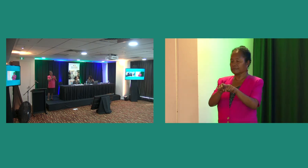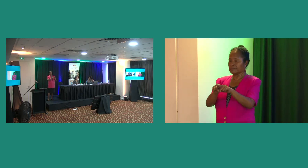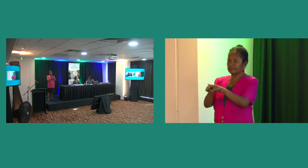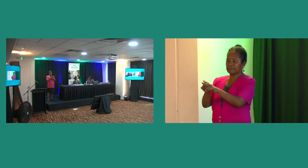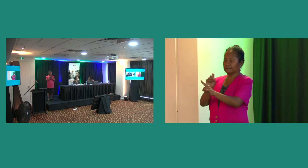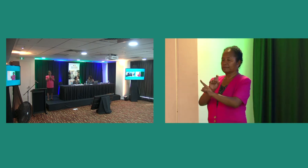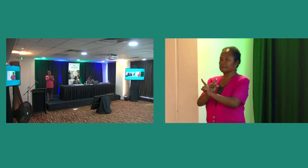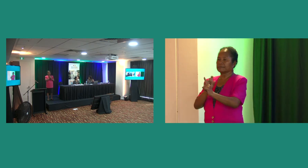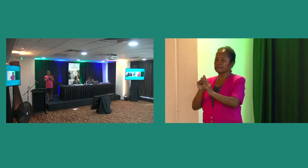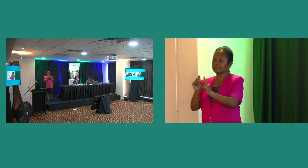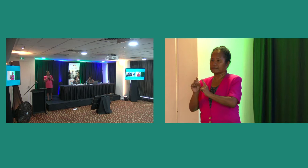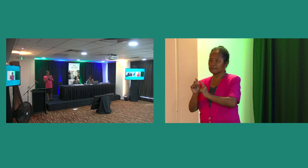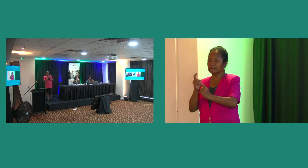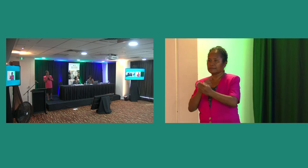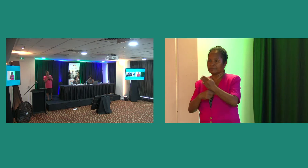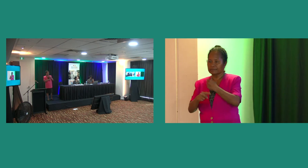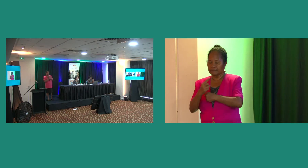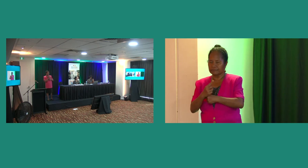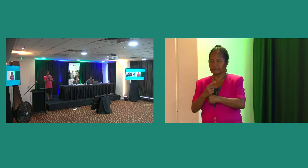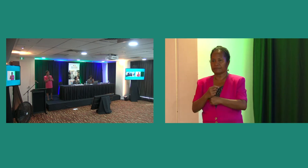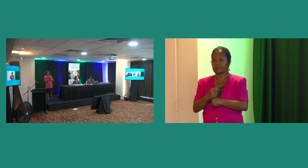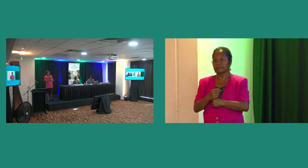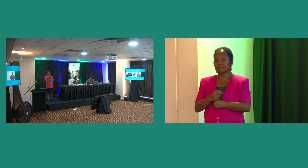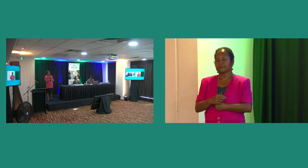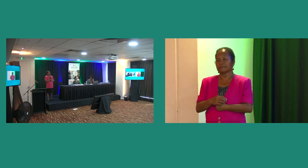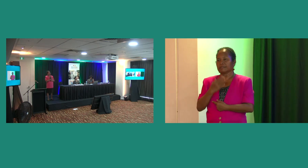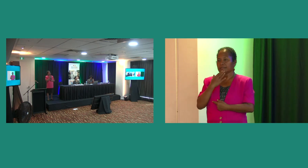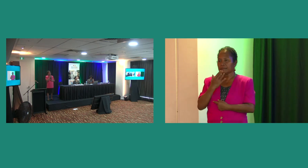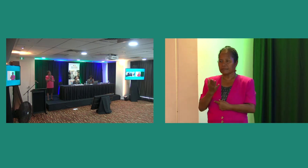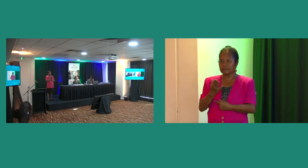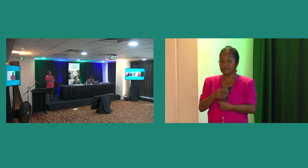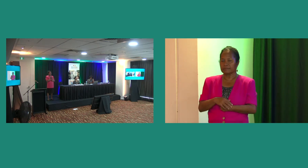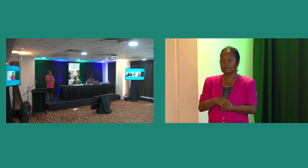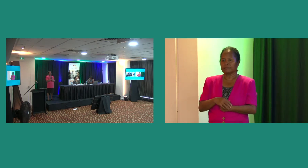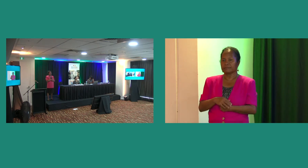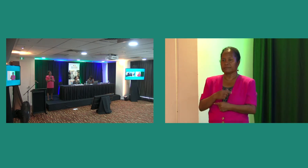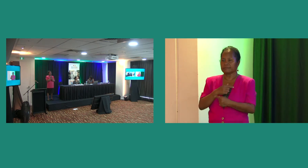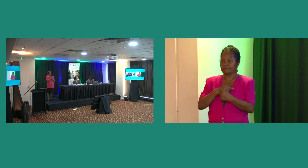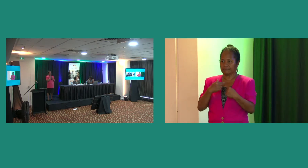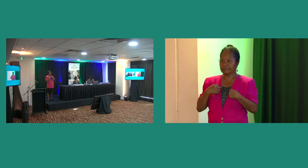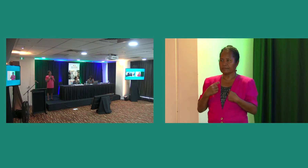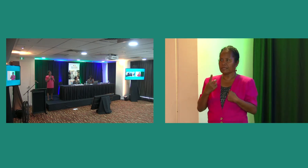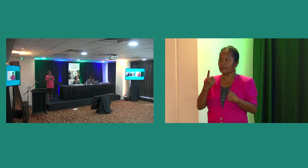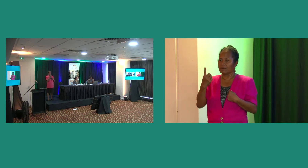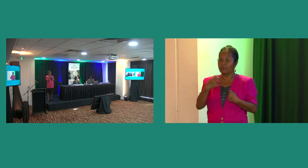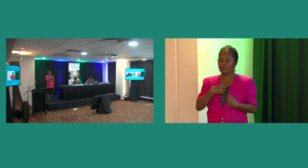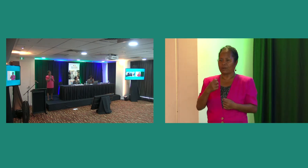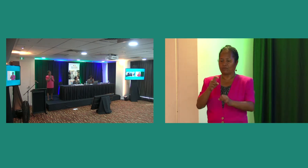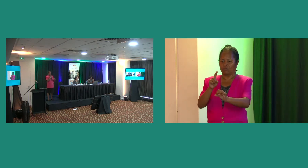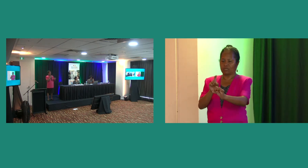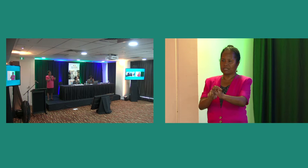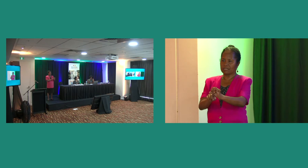cultural change to happen within those organizations. Thank you. We also have another question for you.